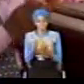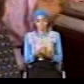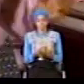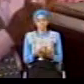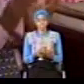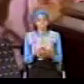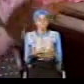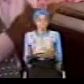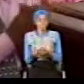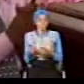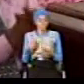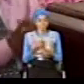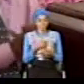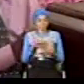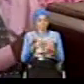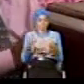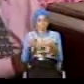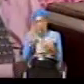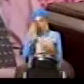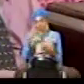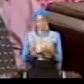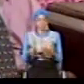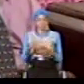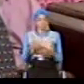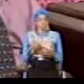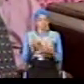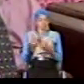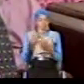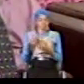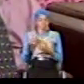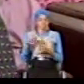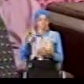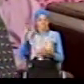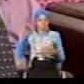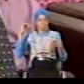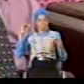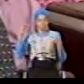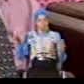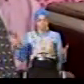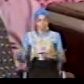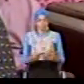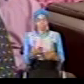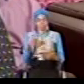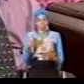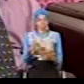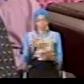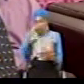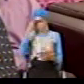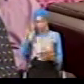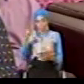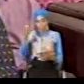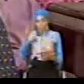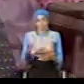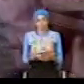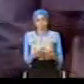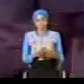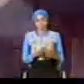go for a special introduction of the man of God. Be expectant.